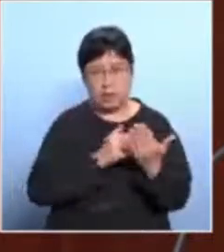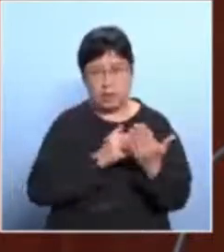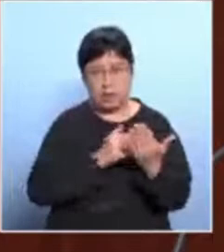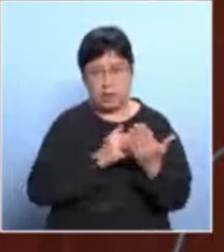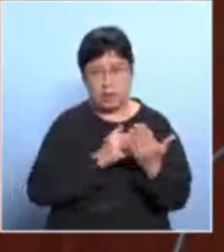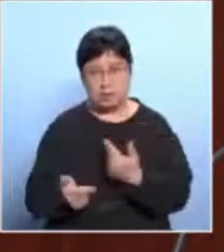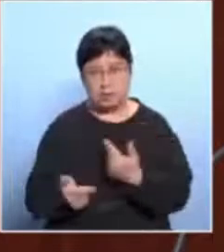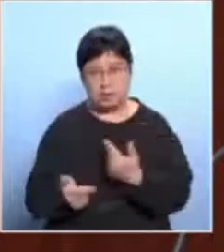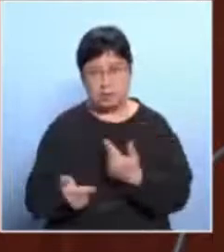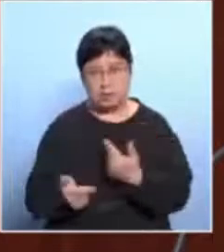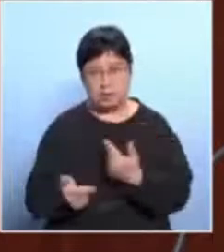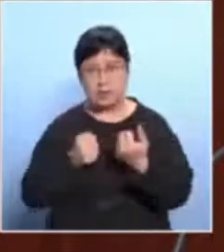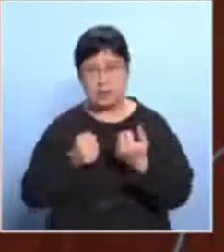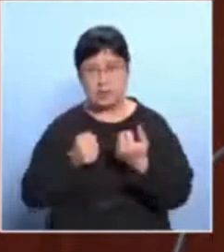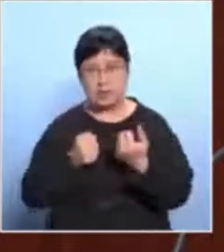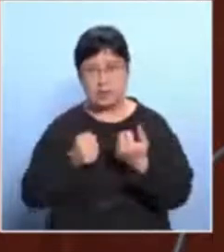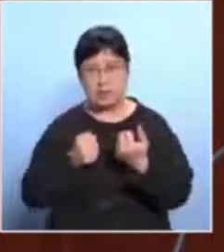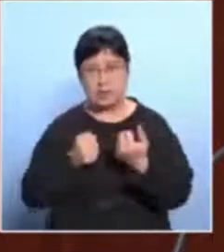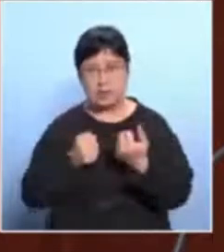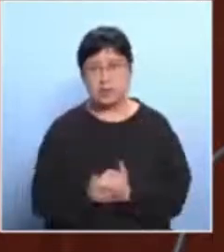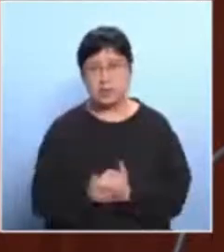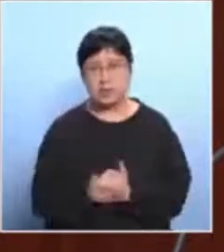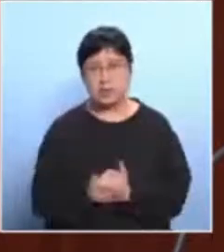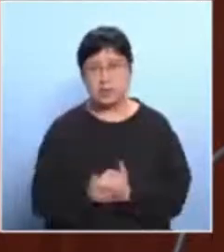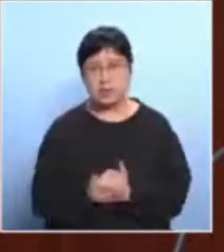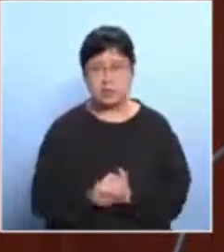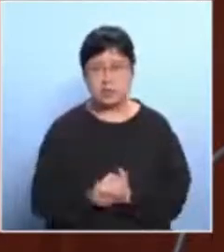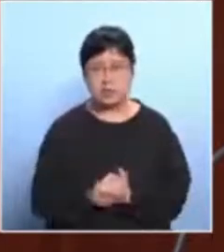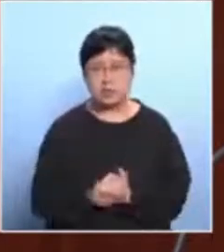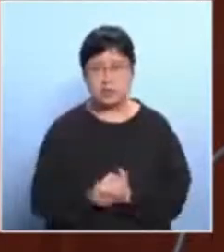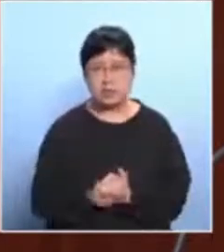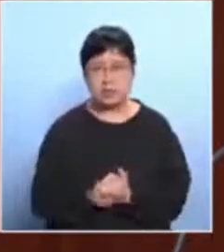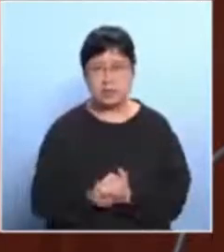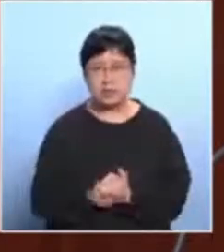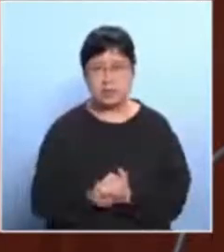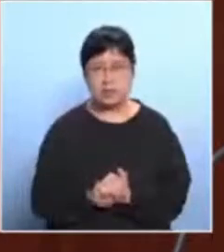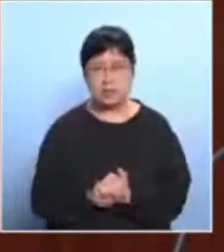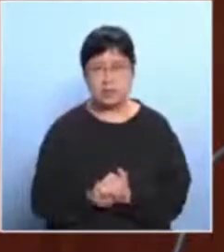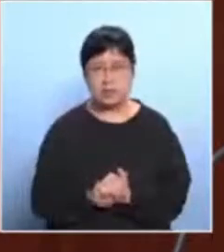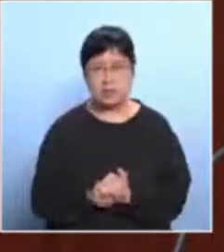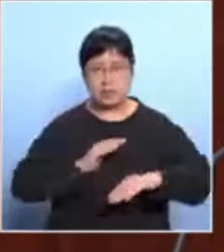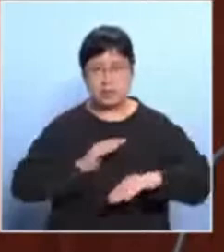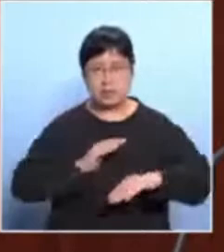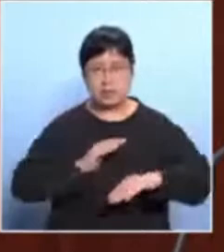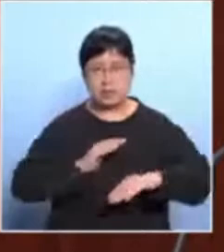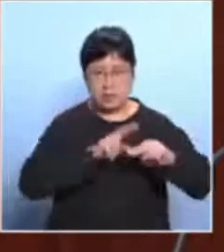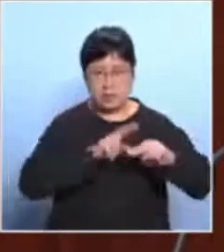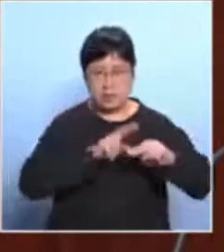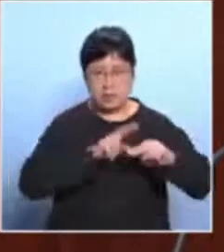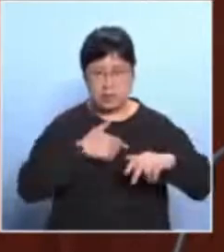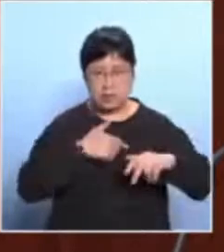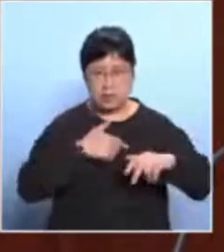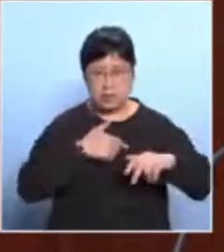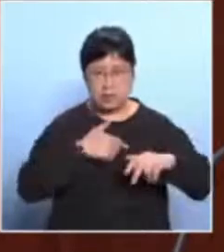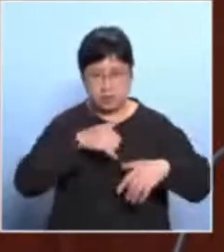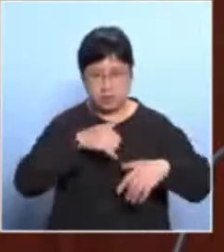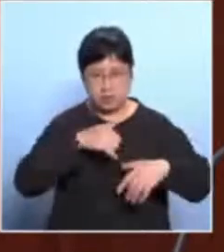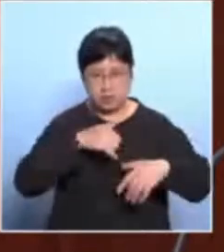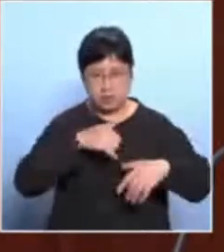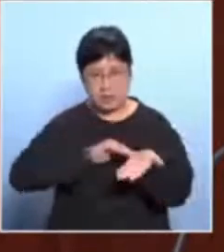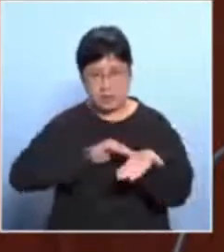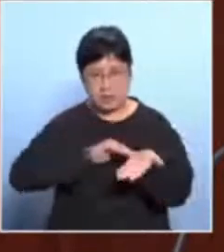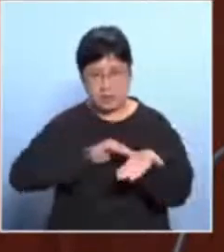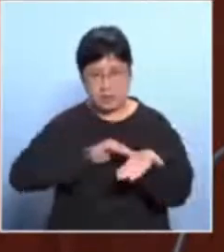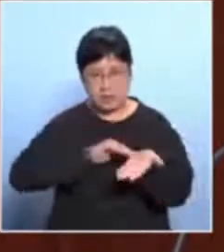development. Cross-boundary medical collaboration. We will strengthen medical collaboration with the mainland and contribute to the national